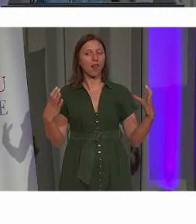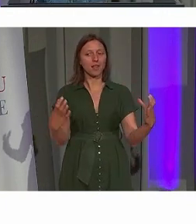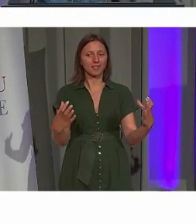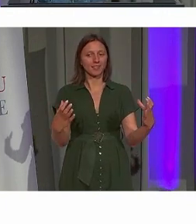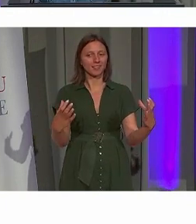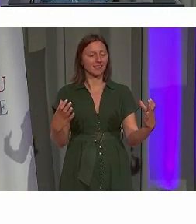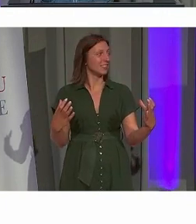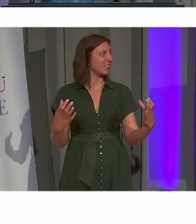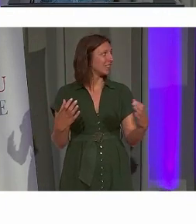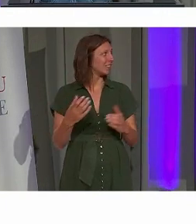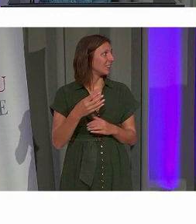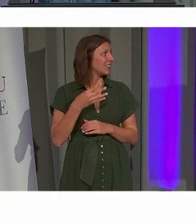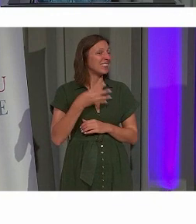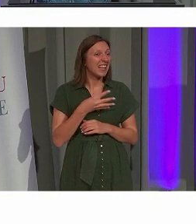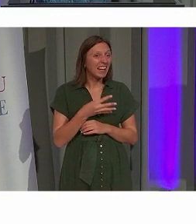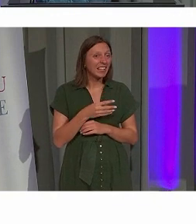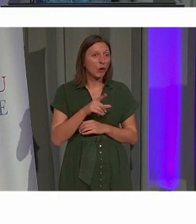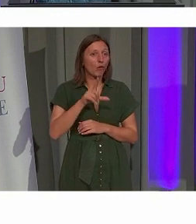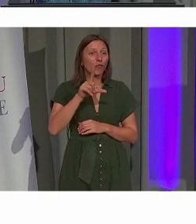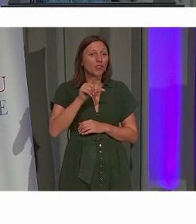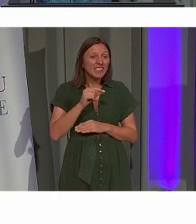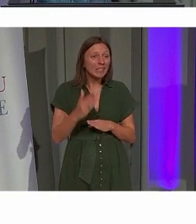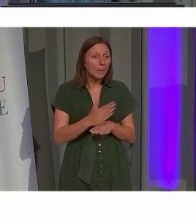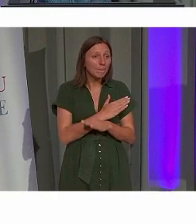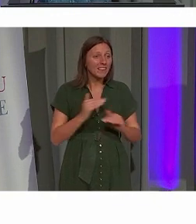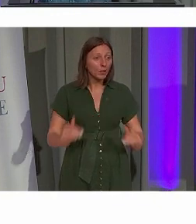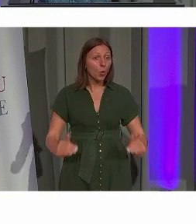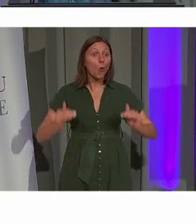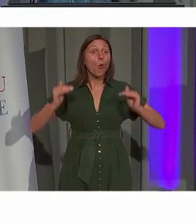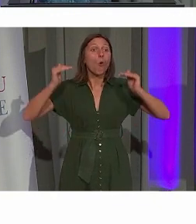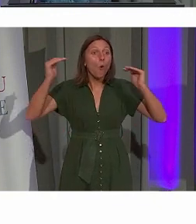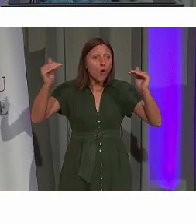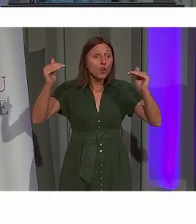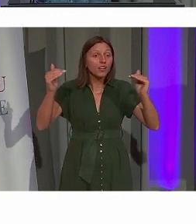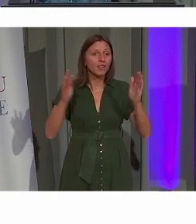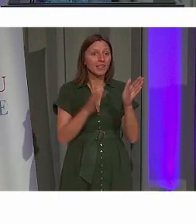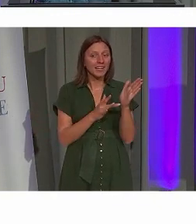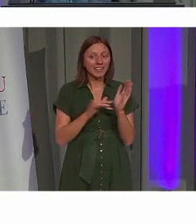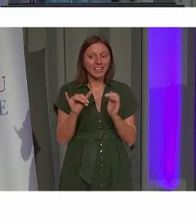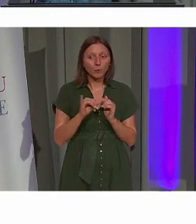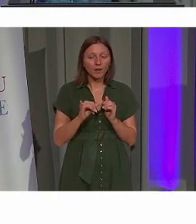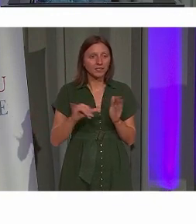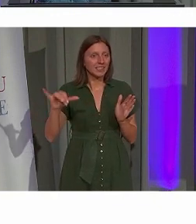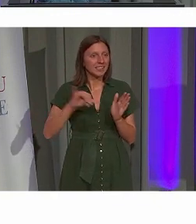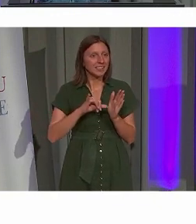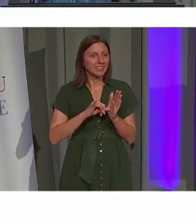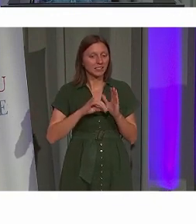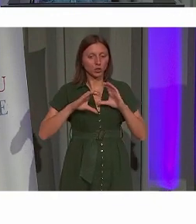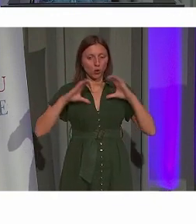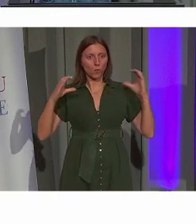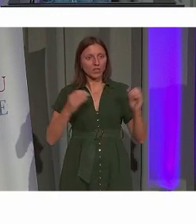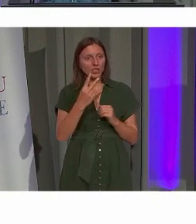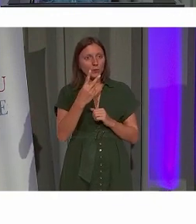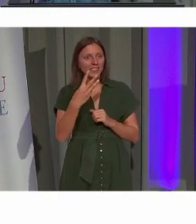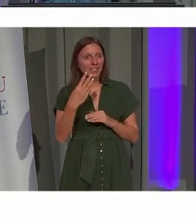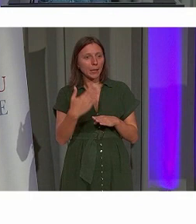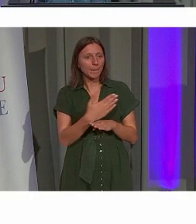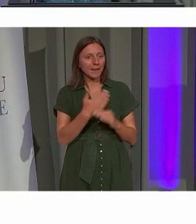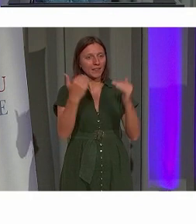at this picture, you can see we are 9 or 10 meters even higher than this, because